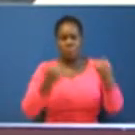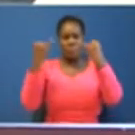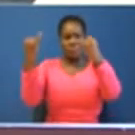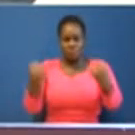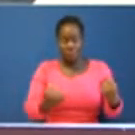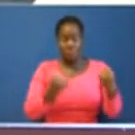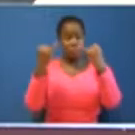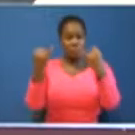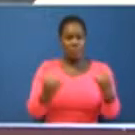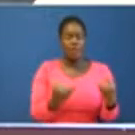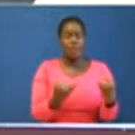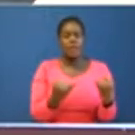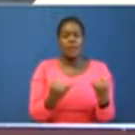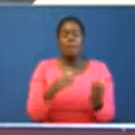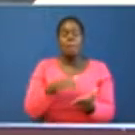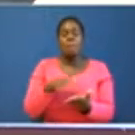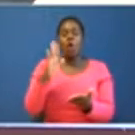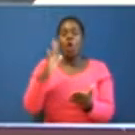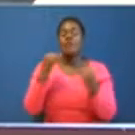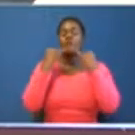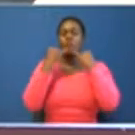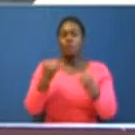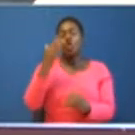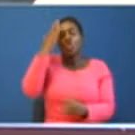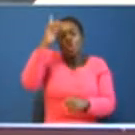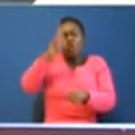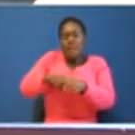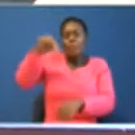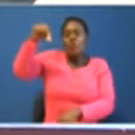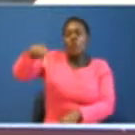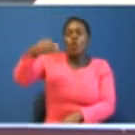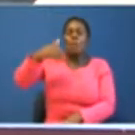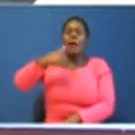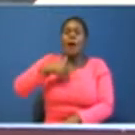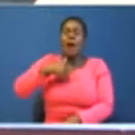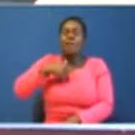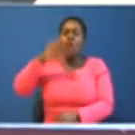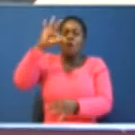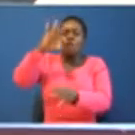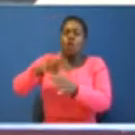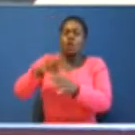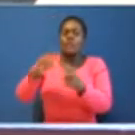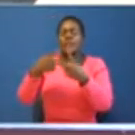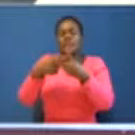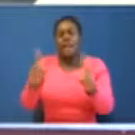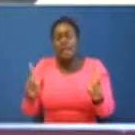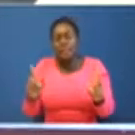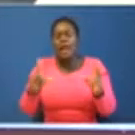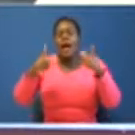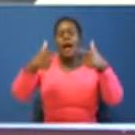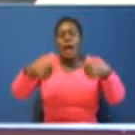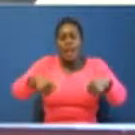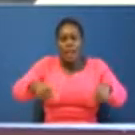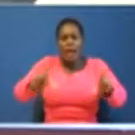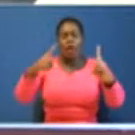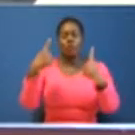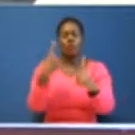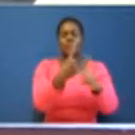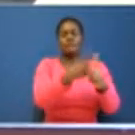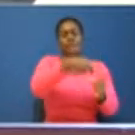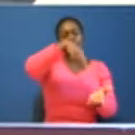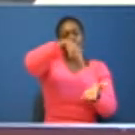uh and of course we'll continue to give you more updates we know that when there is quote i'm there a ballot process will take place to allow the respective